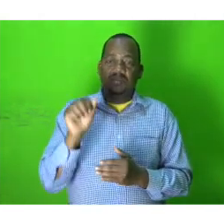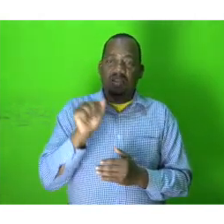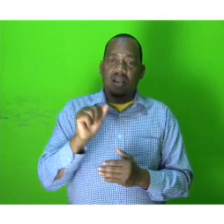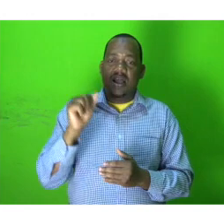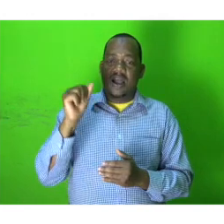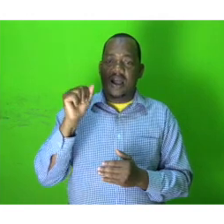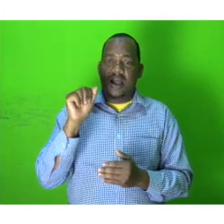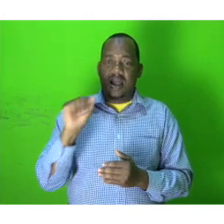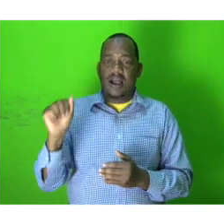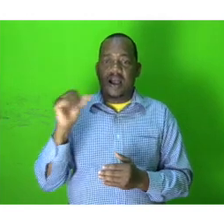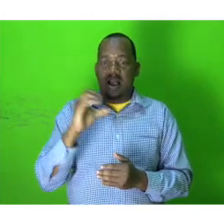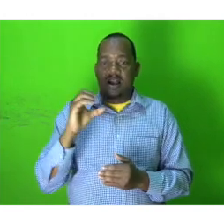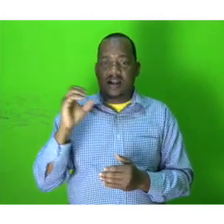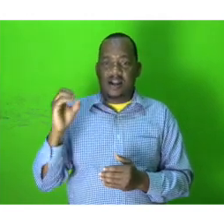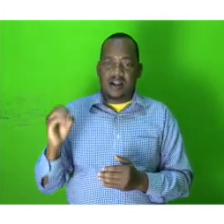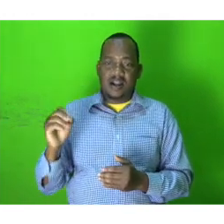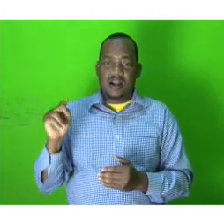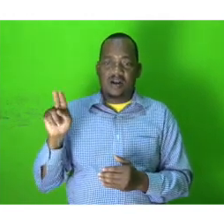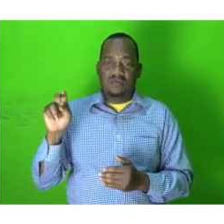types